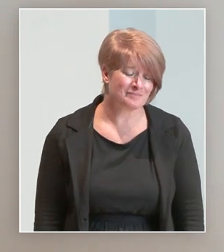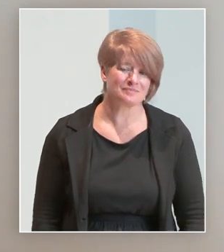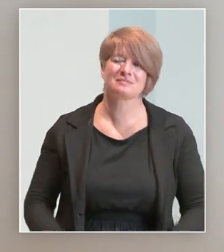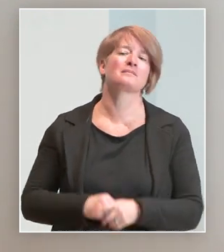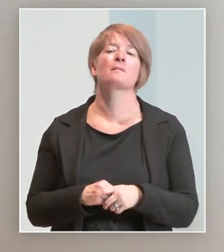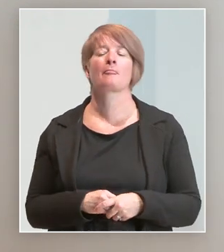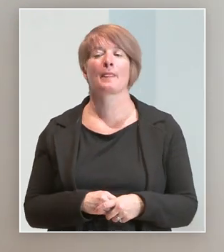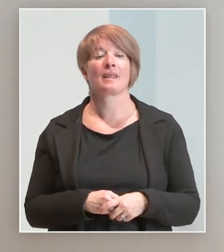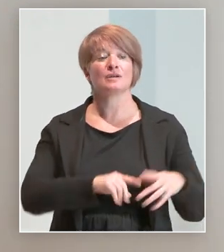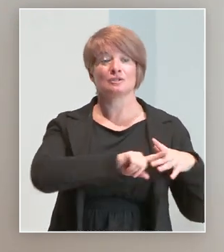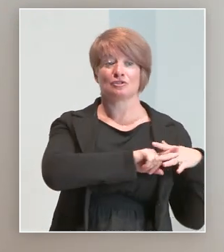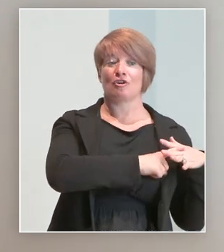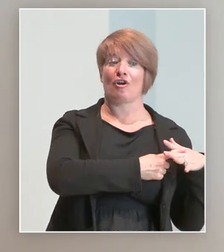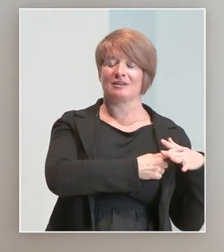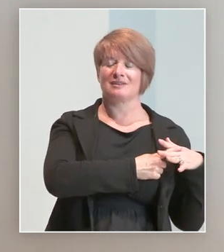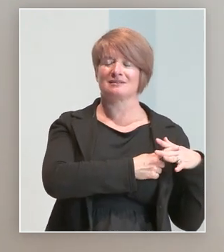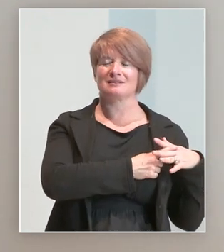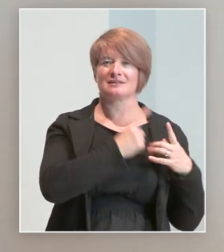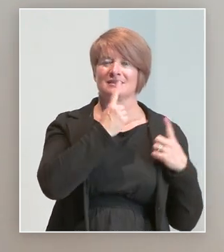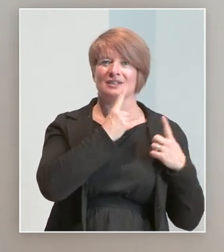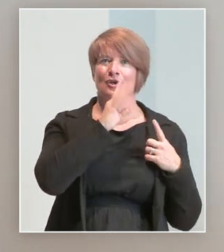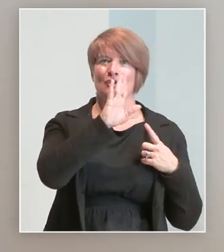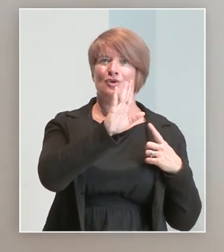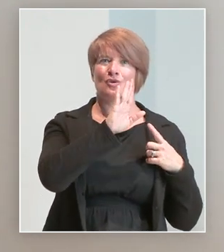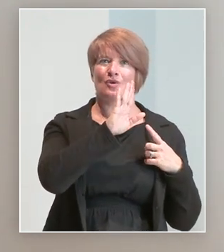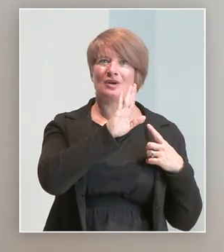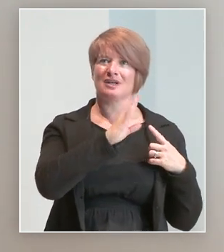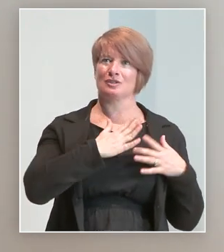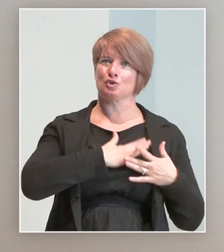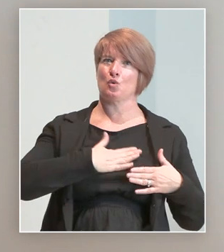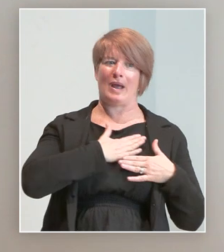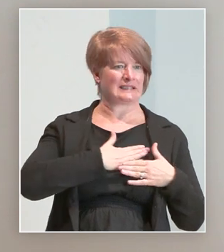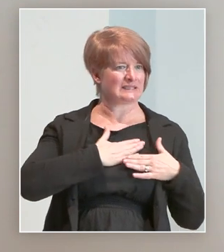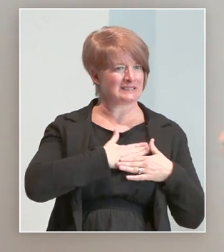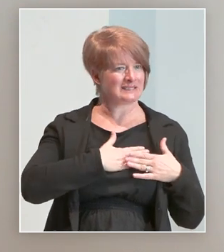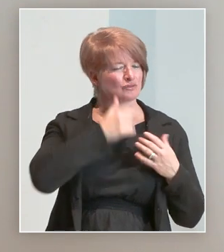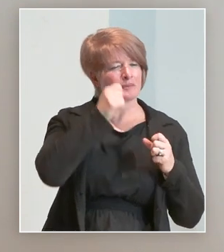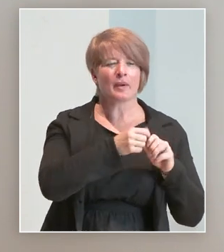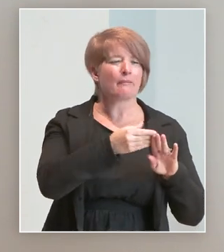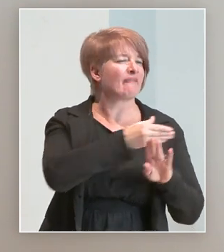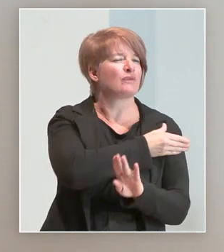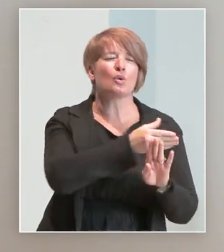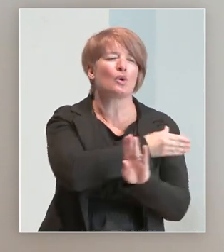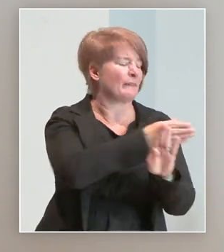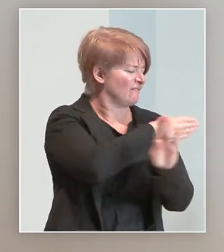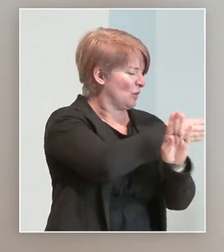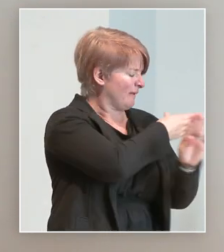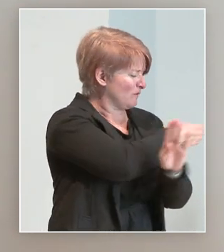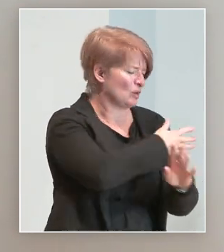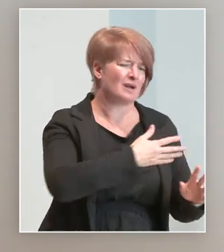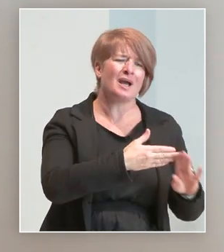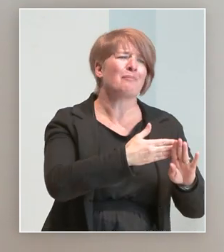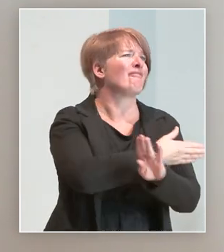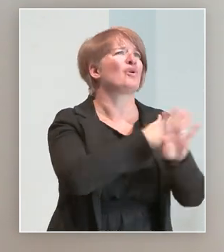When you started this journey, what was your original state of joy that you can remember before anything like the system